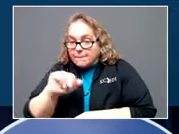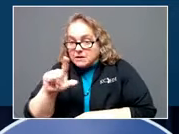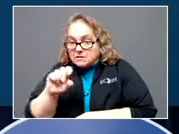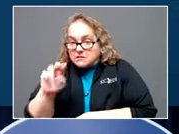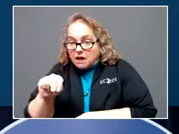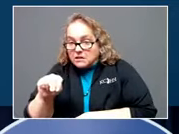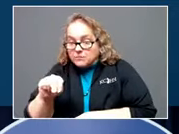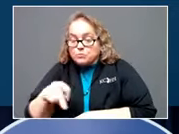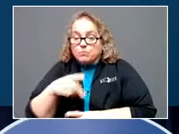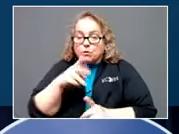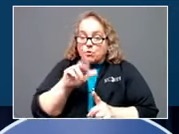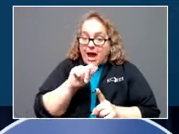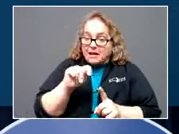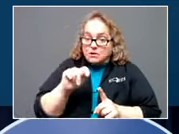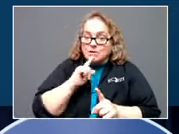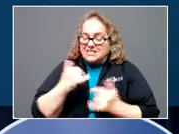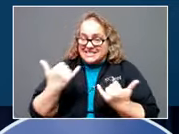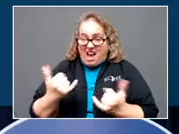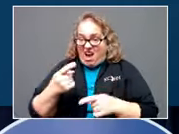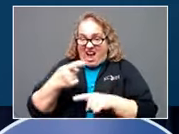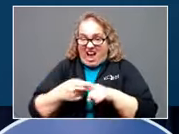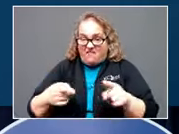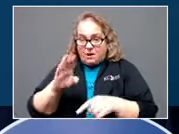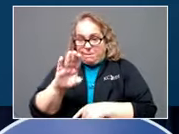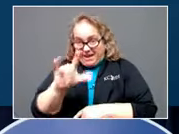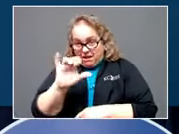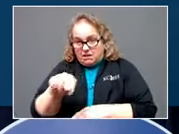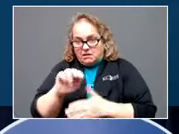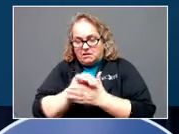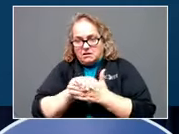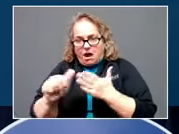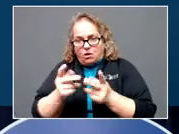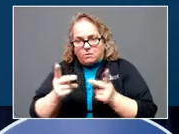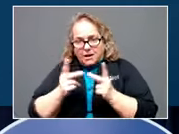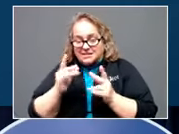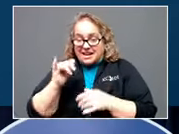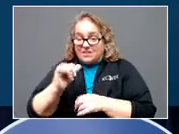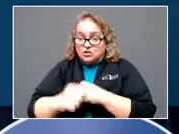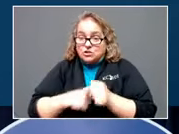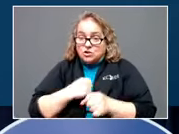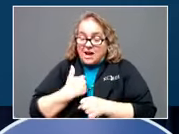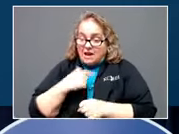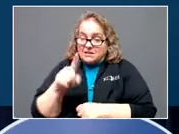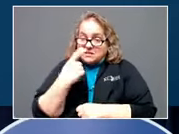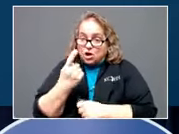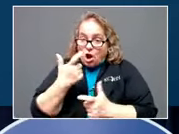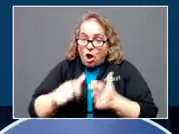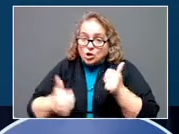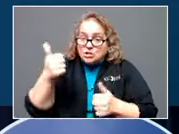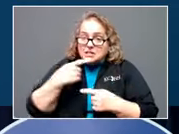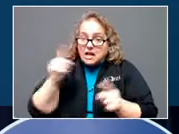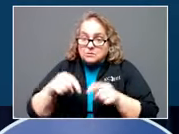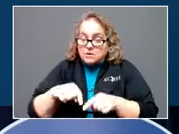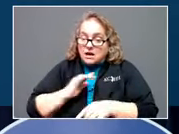a $500 million facility. And this year we had the single largest announcement in our history with